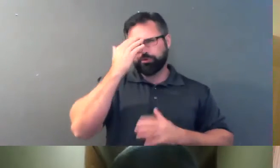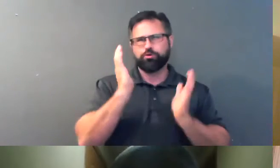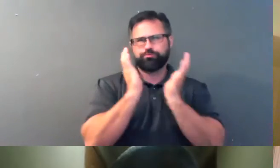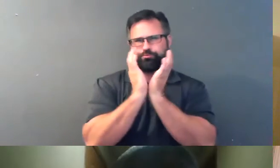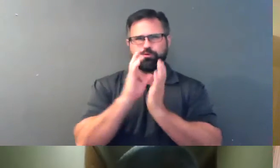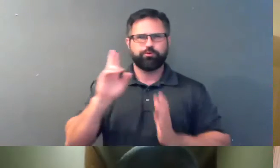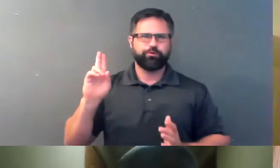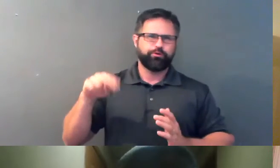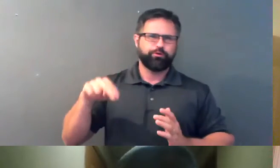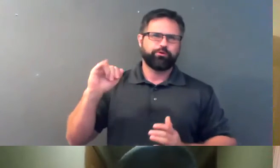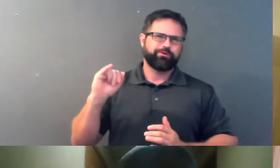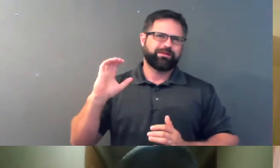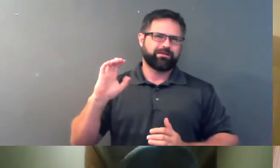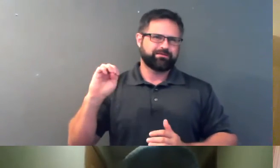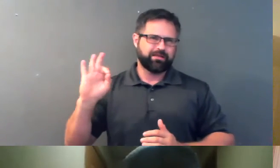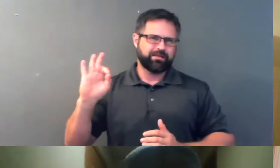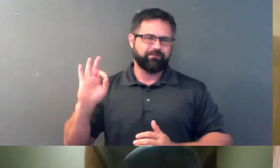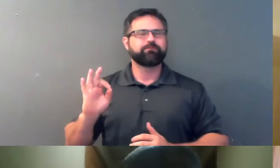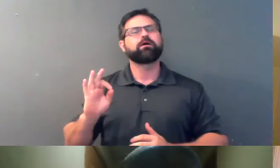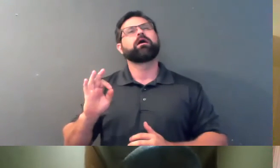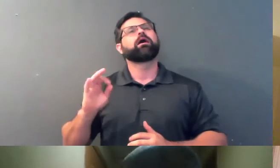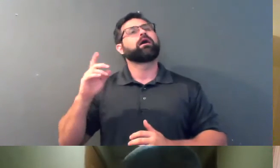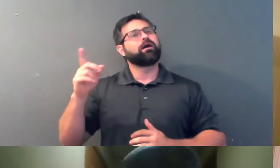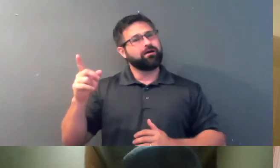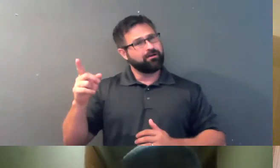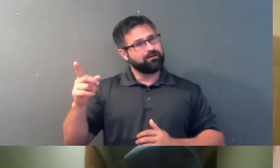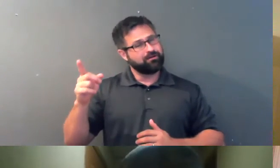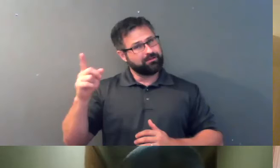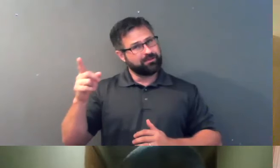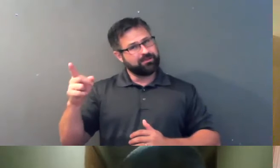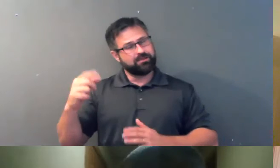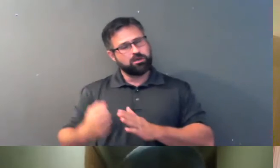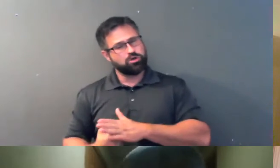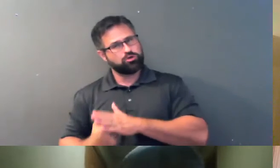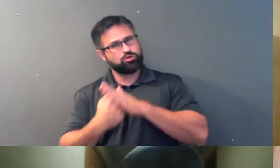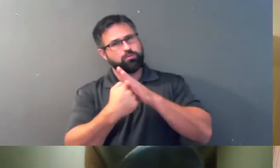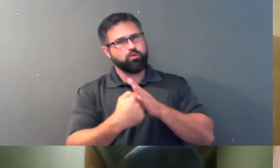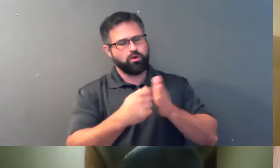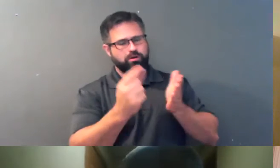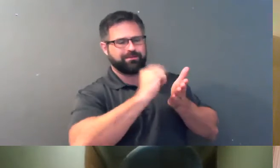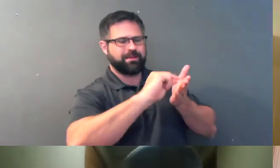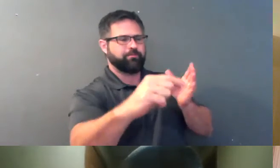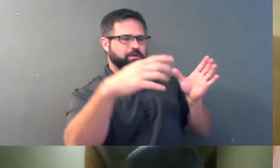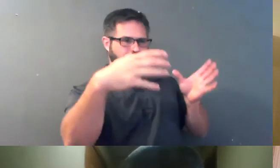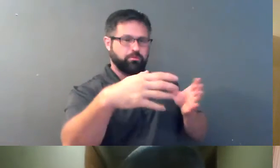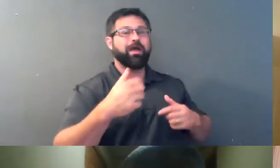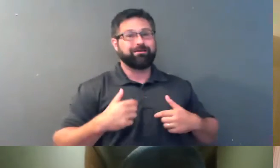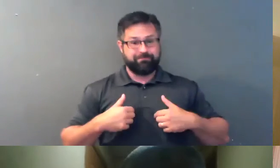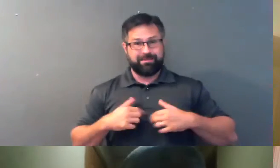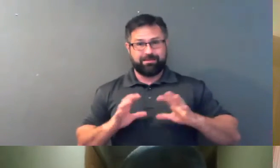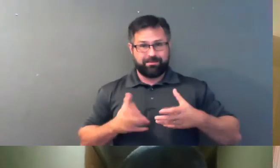is supporting a joint statement between the CRPD and